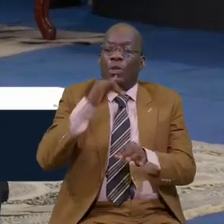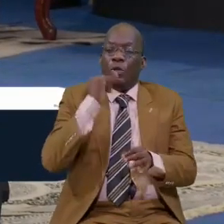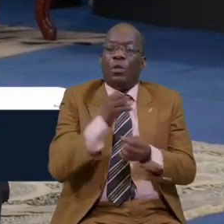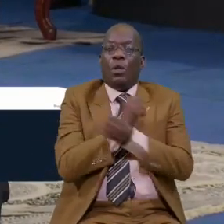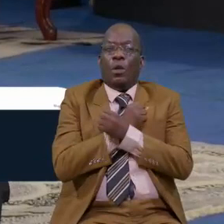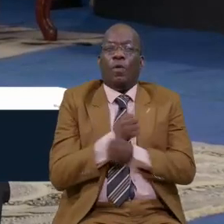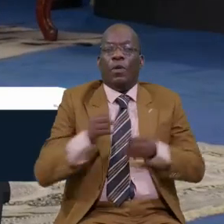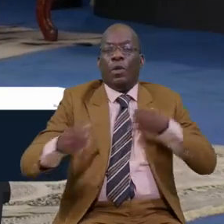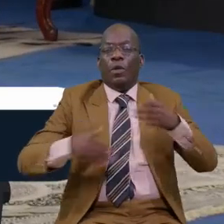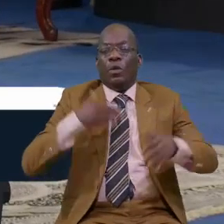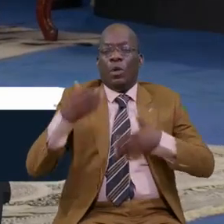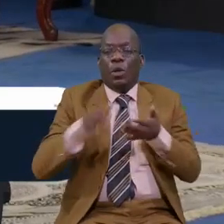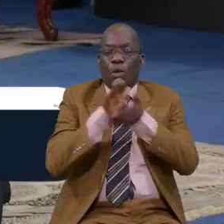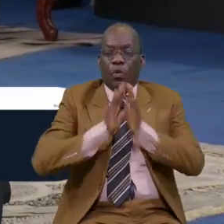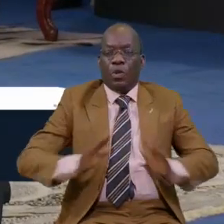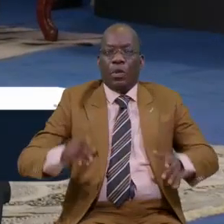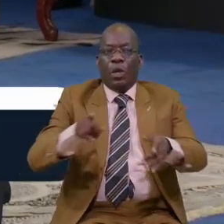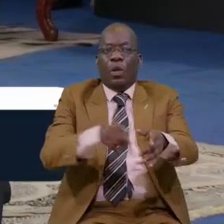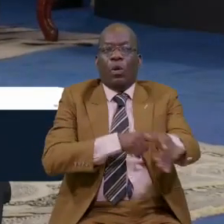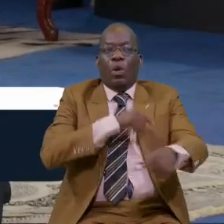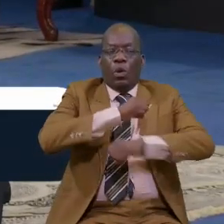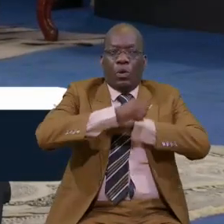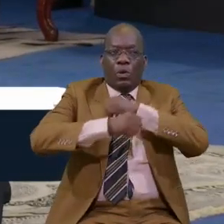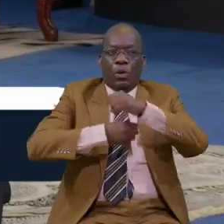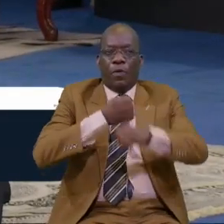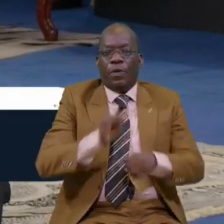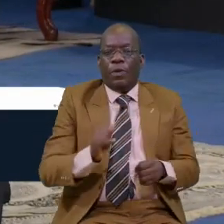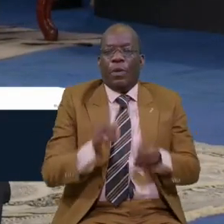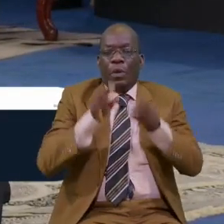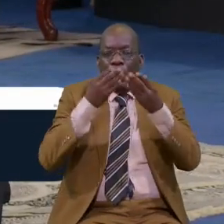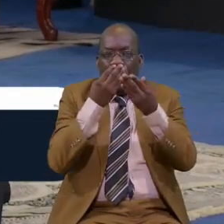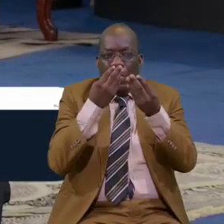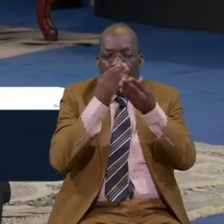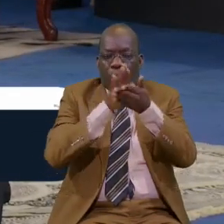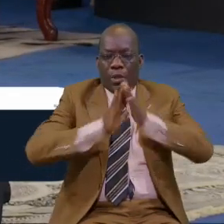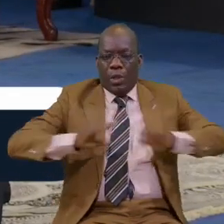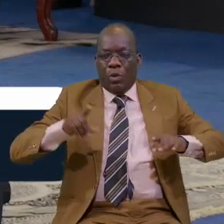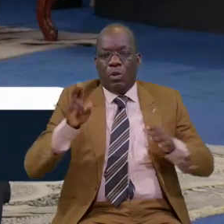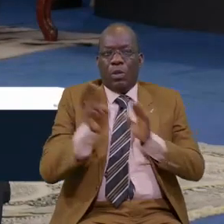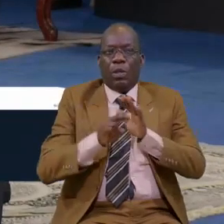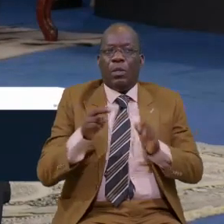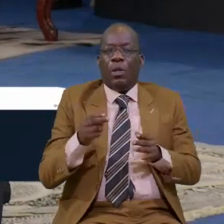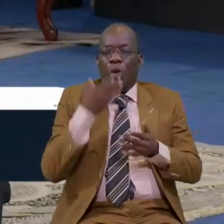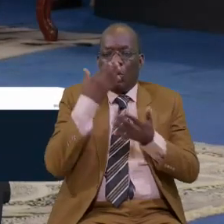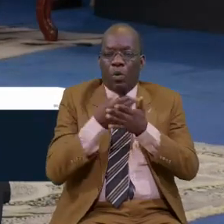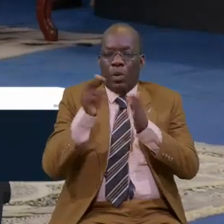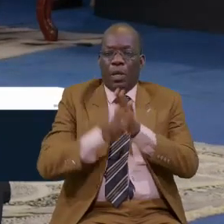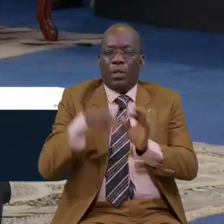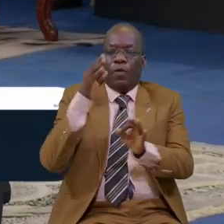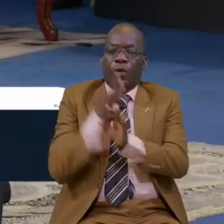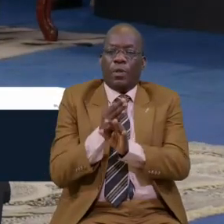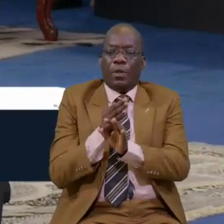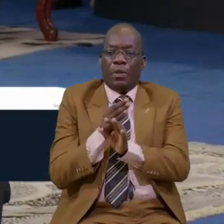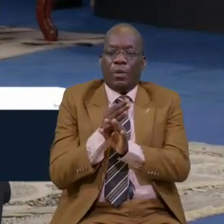peace, long suffering, gentleness, goodness, faith, fidelity, faithfulness. Verse